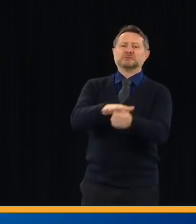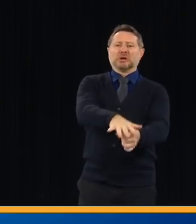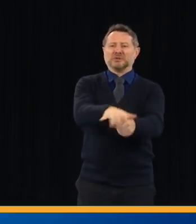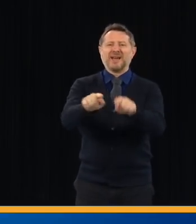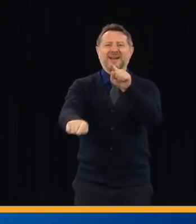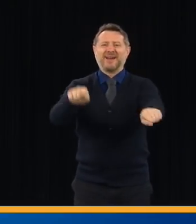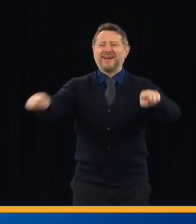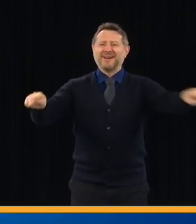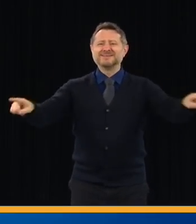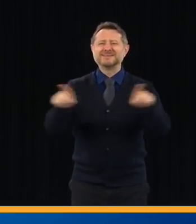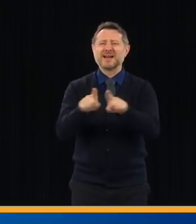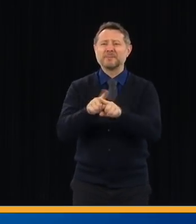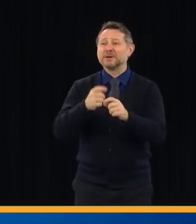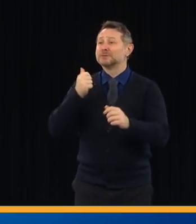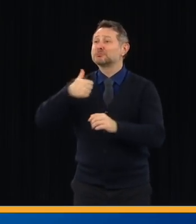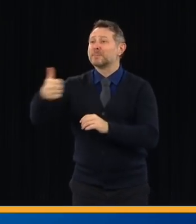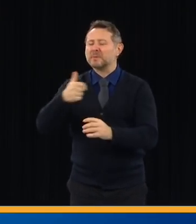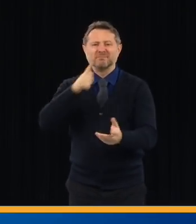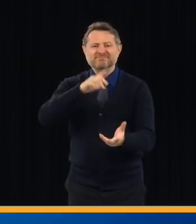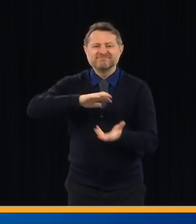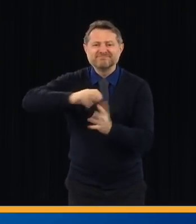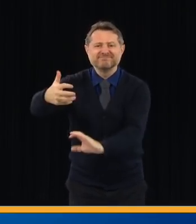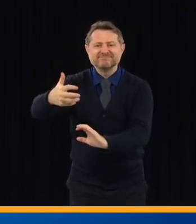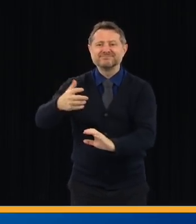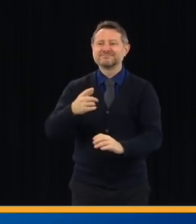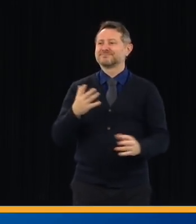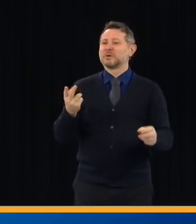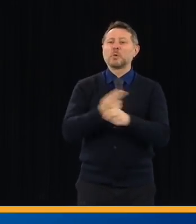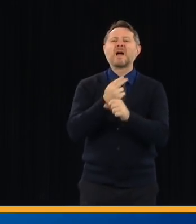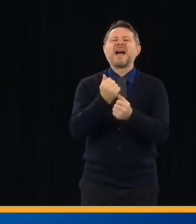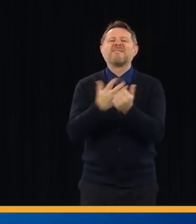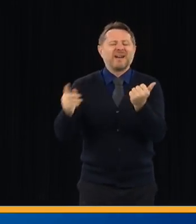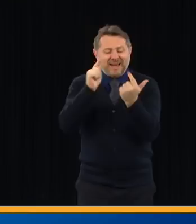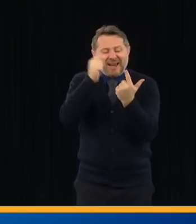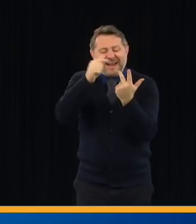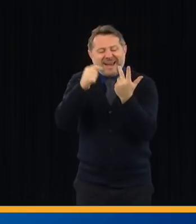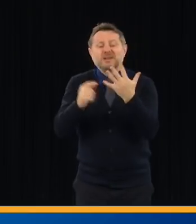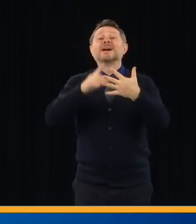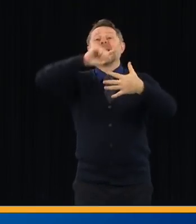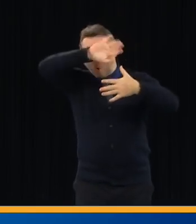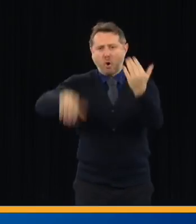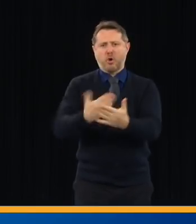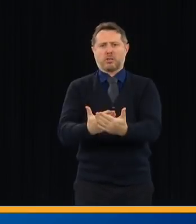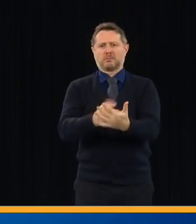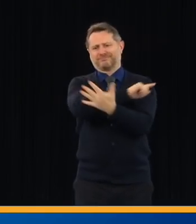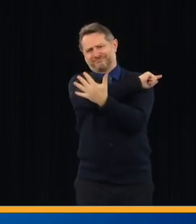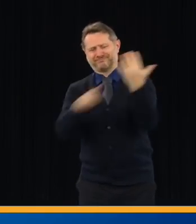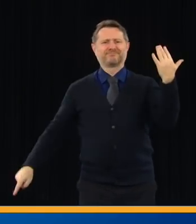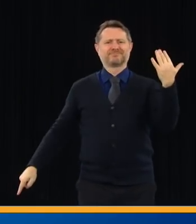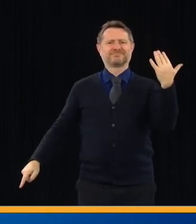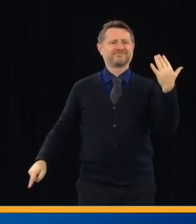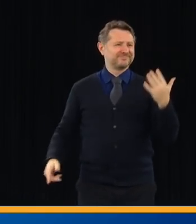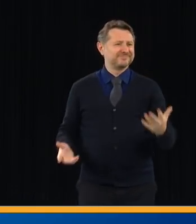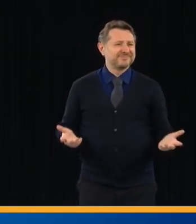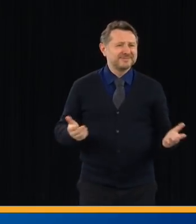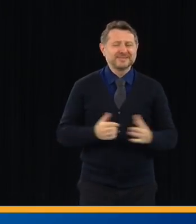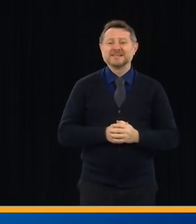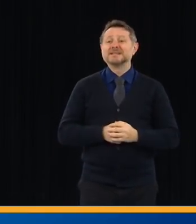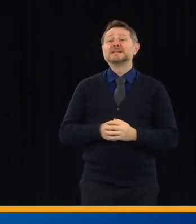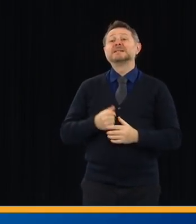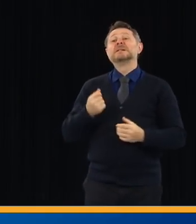is stressed. It's right across the board. But the most difficult level is the human